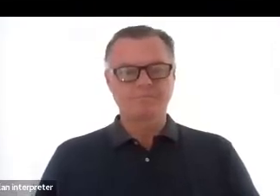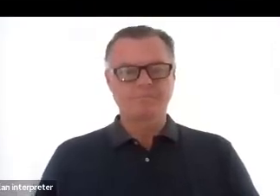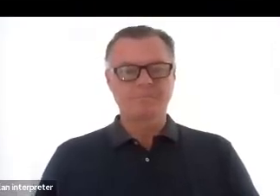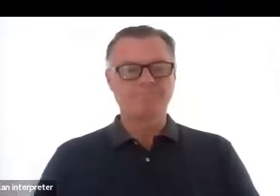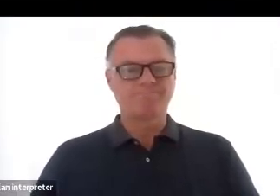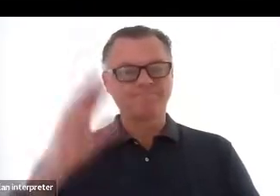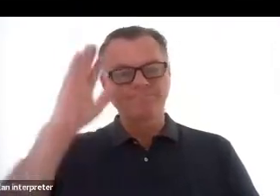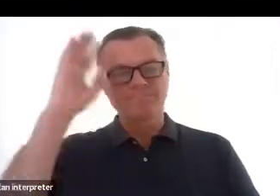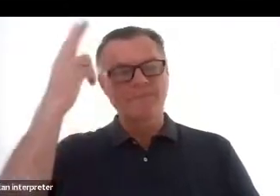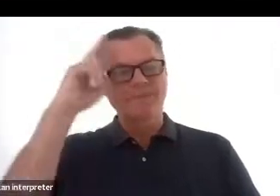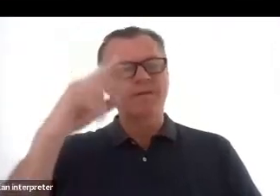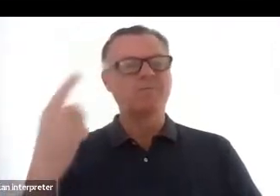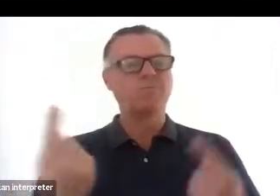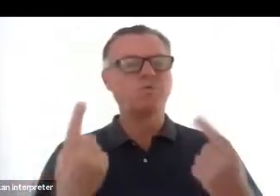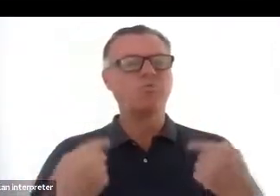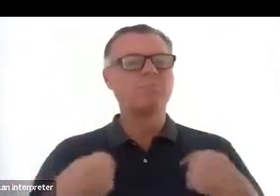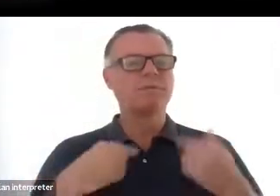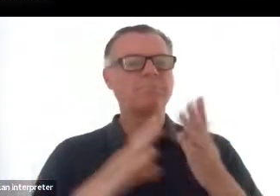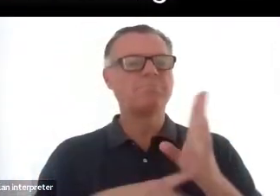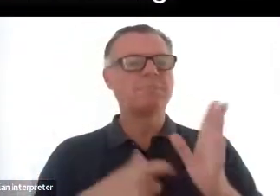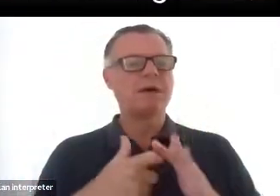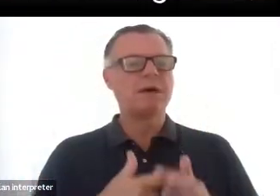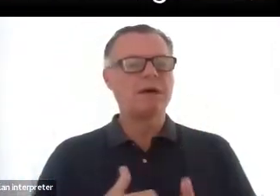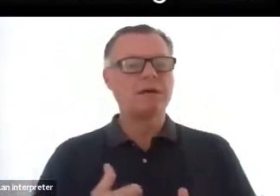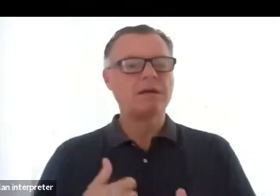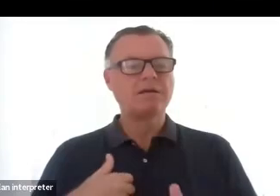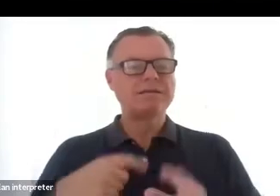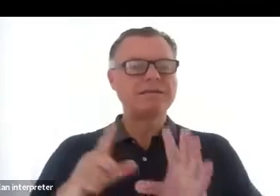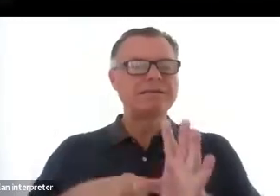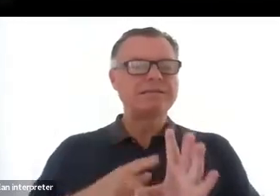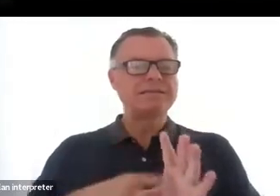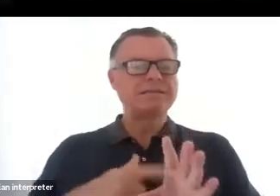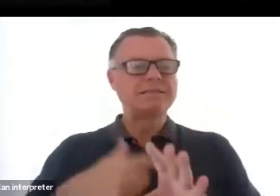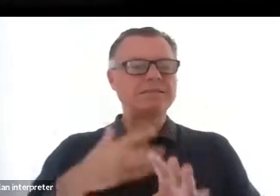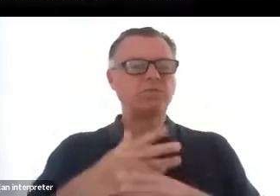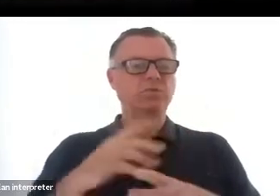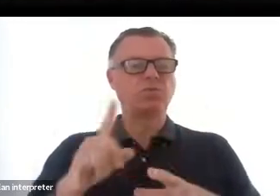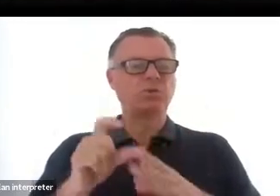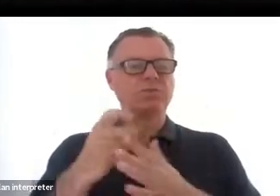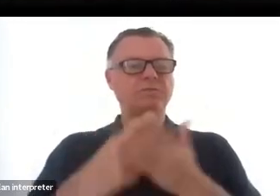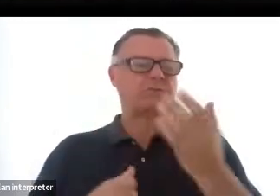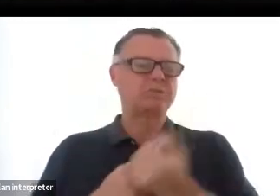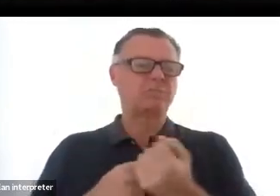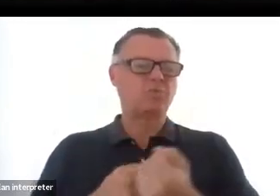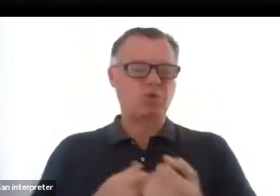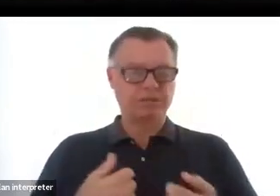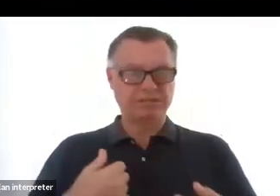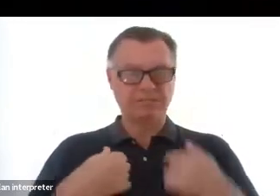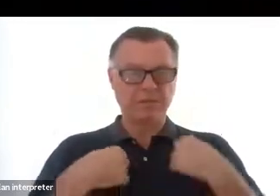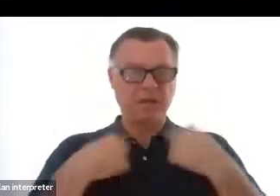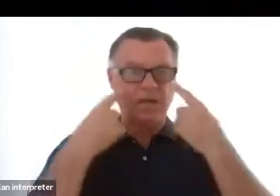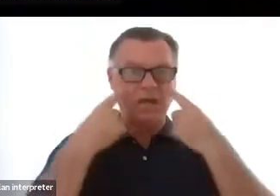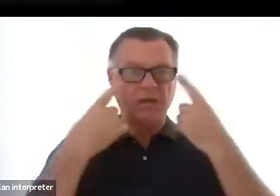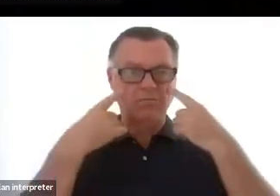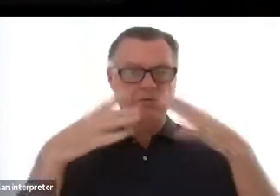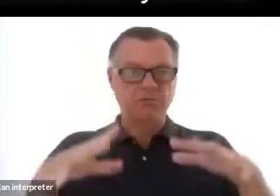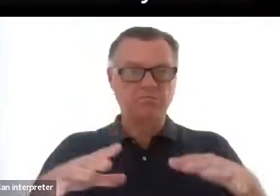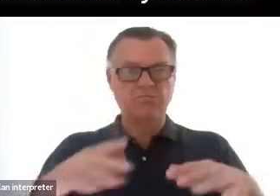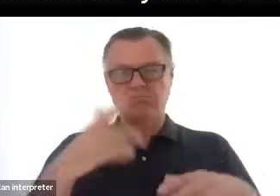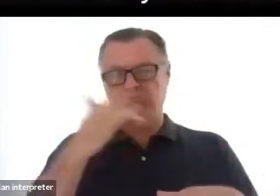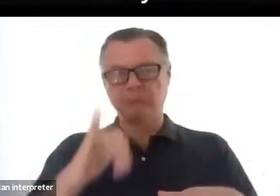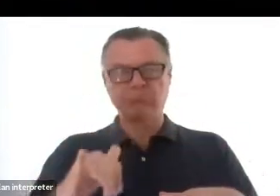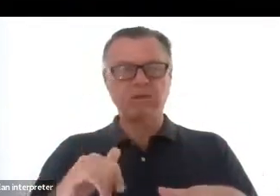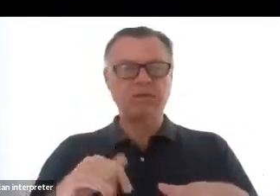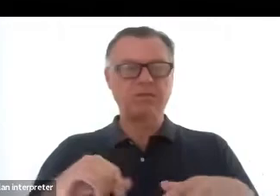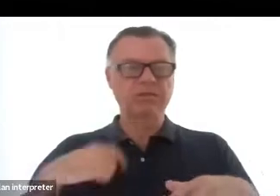Hi, I'm Mark, and I've spent years working inside disability support where I saw firsthand just how broken frontline